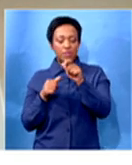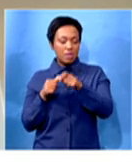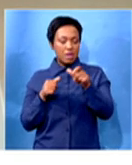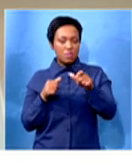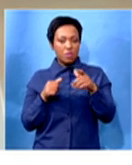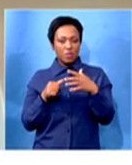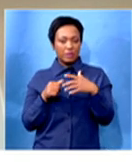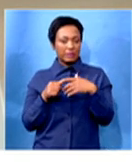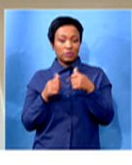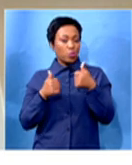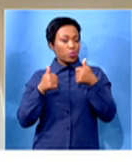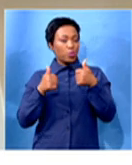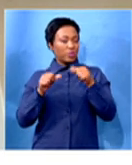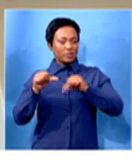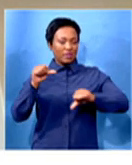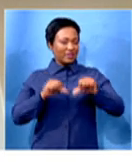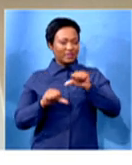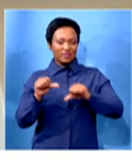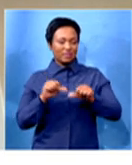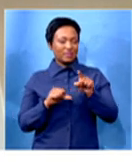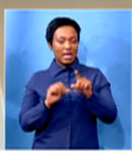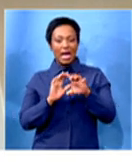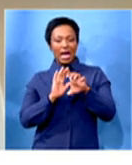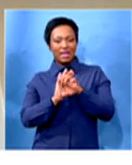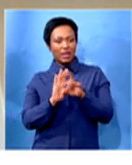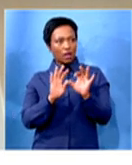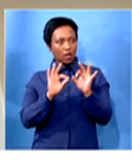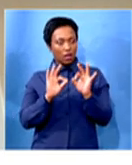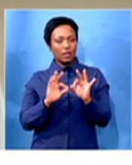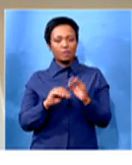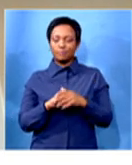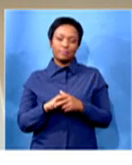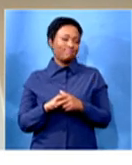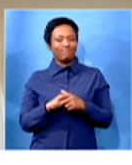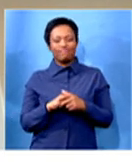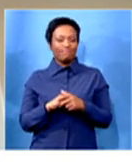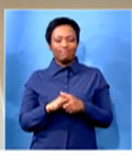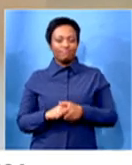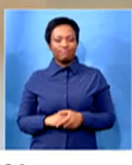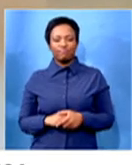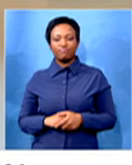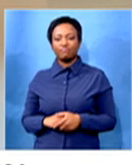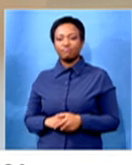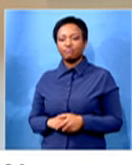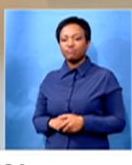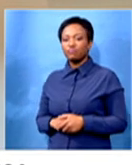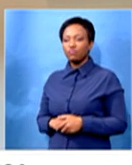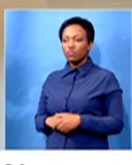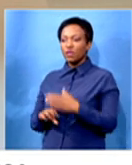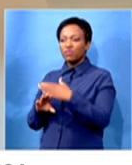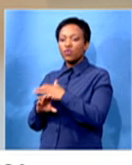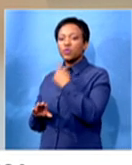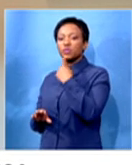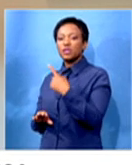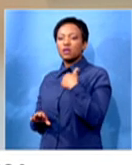good scientific and ethical sort of production. Yeah. As we said, or I mentioned a